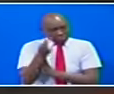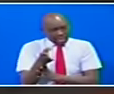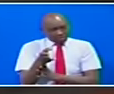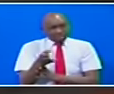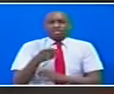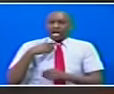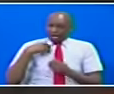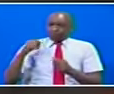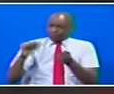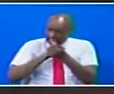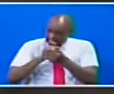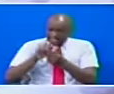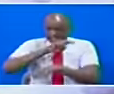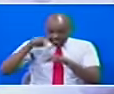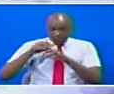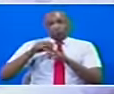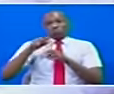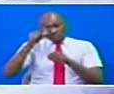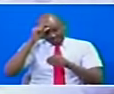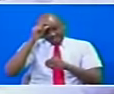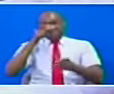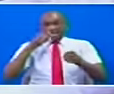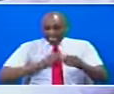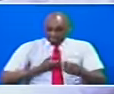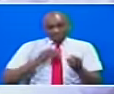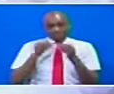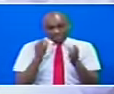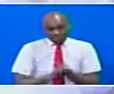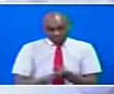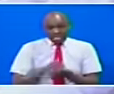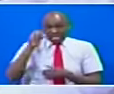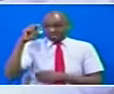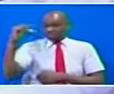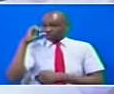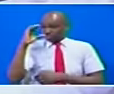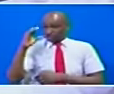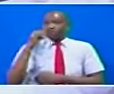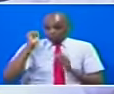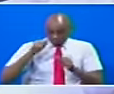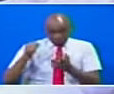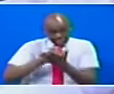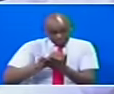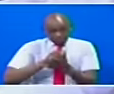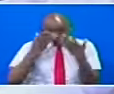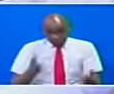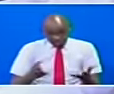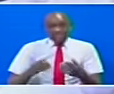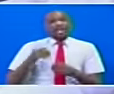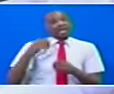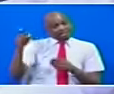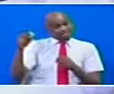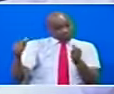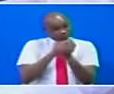climax is Friday's National Governing Council meeting. The NGC is expected to endorse formation of a super